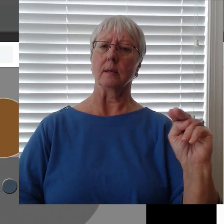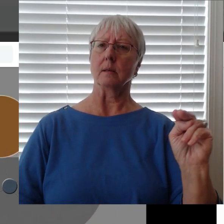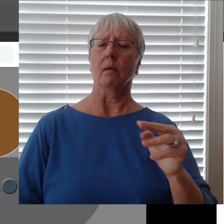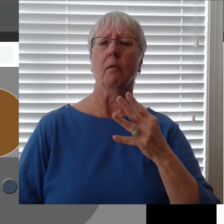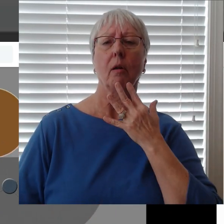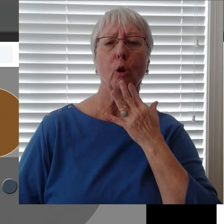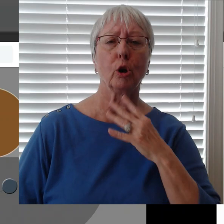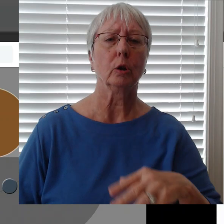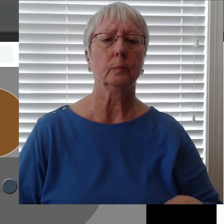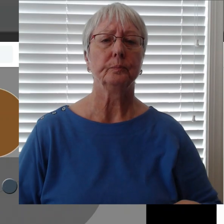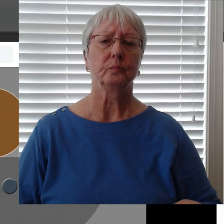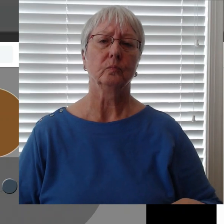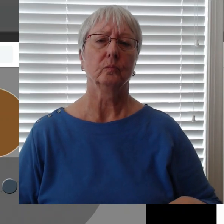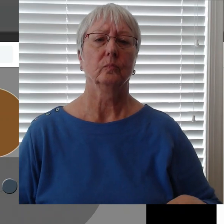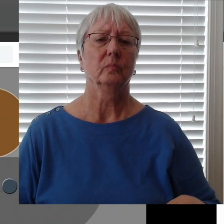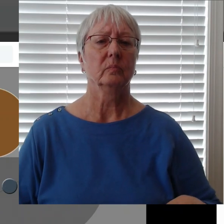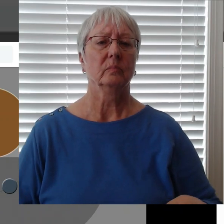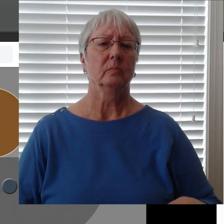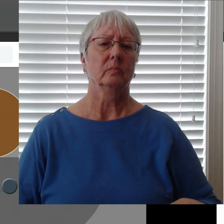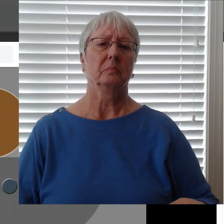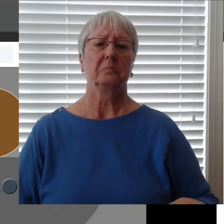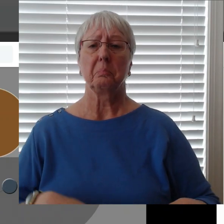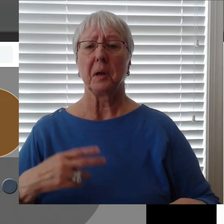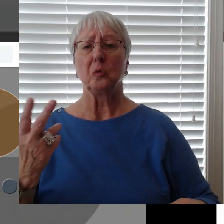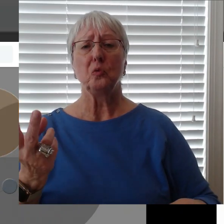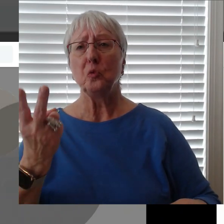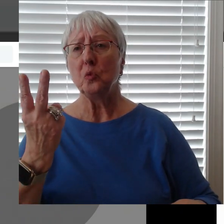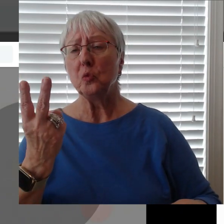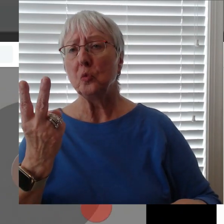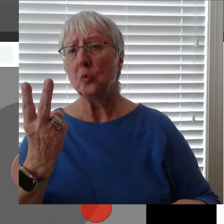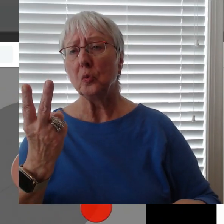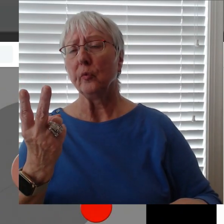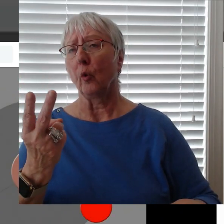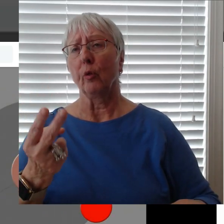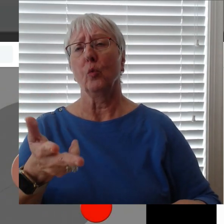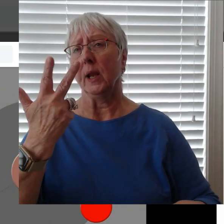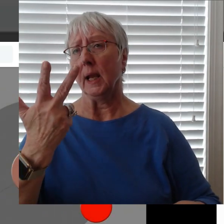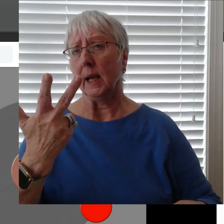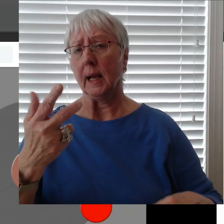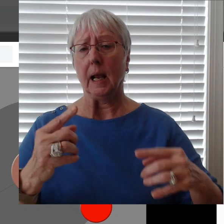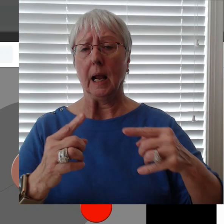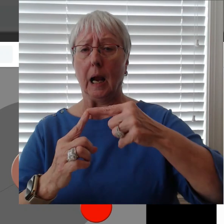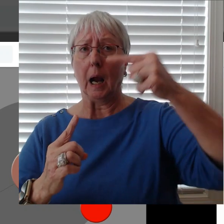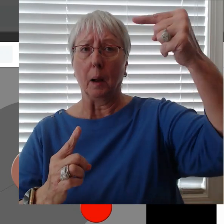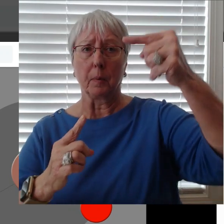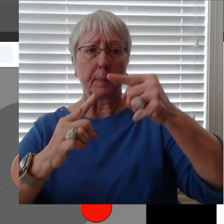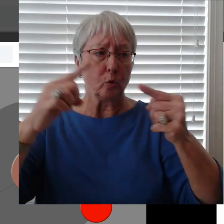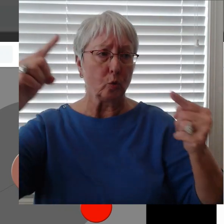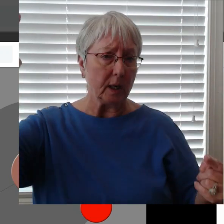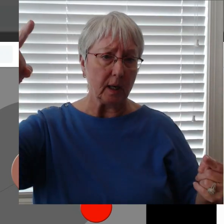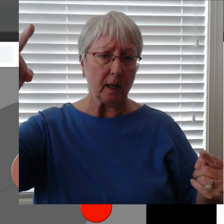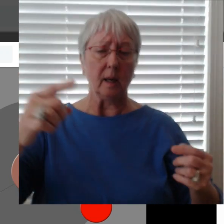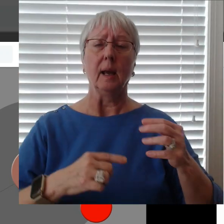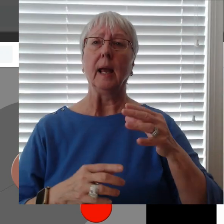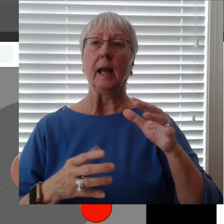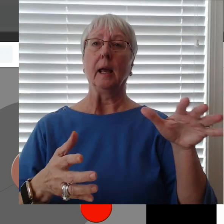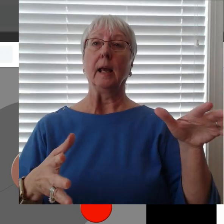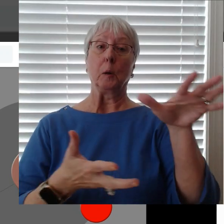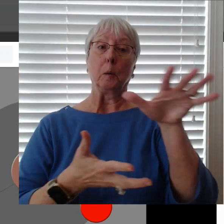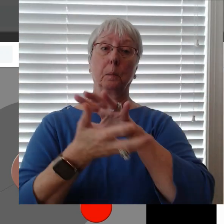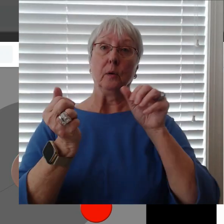combining two or all three complementary colors, combining all three primary colors,